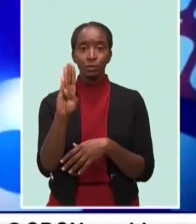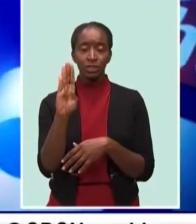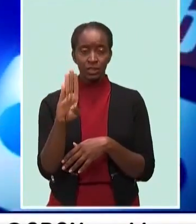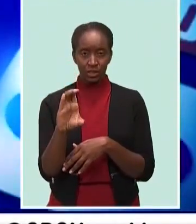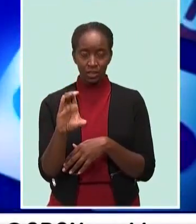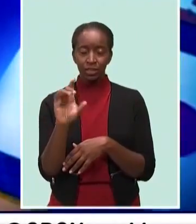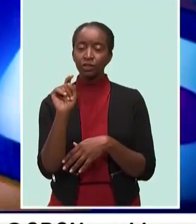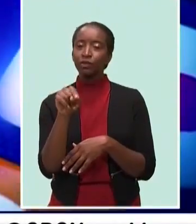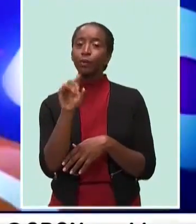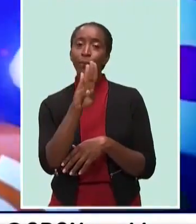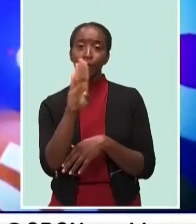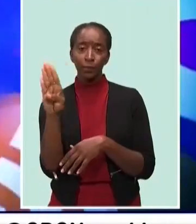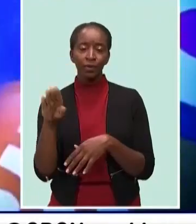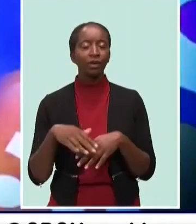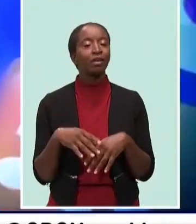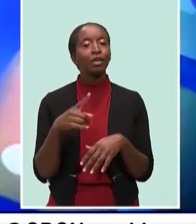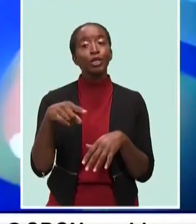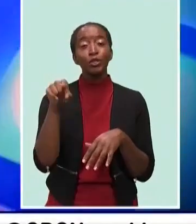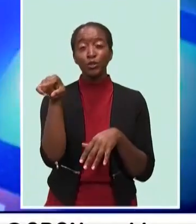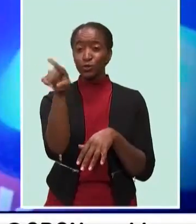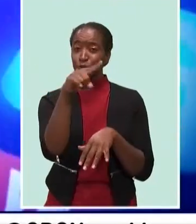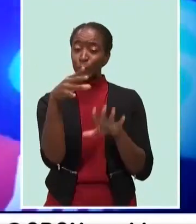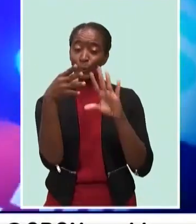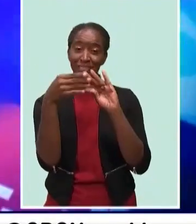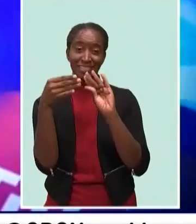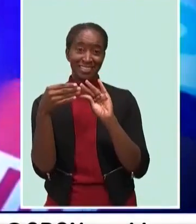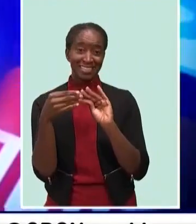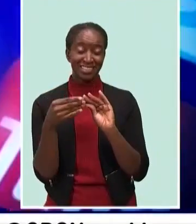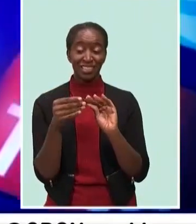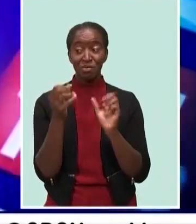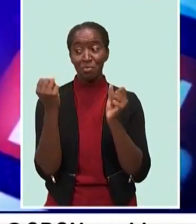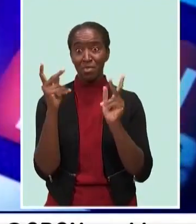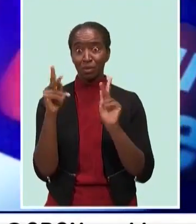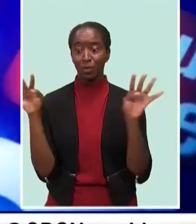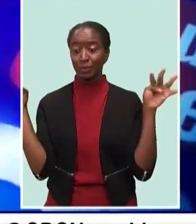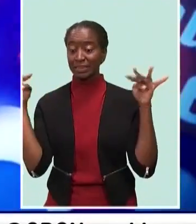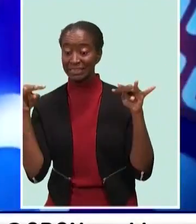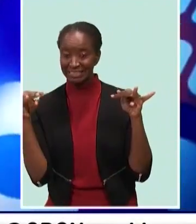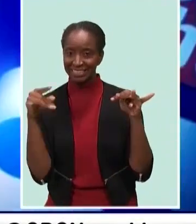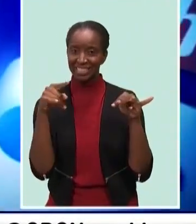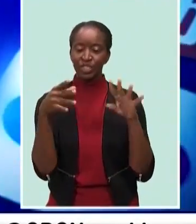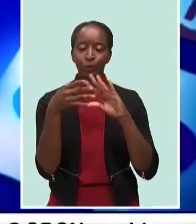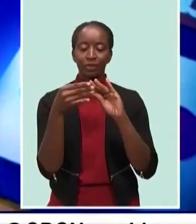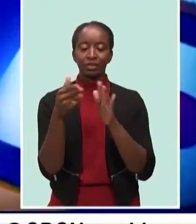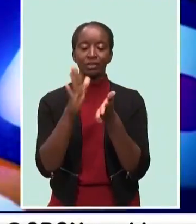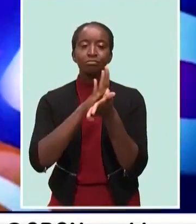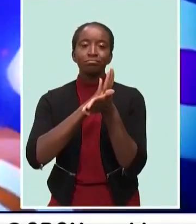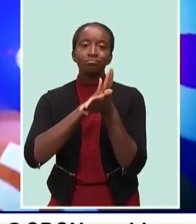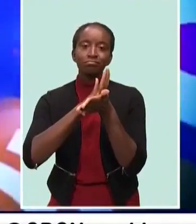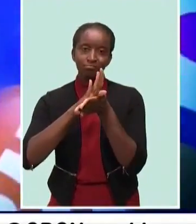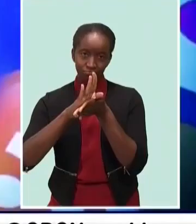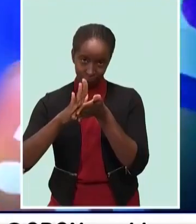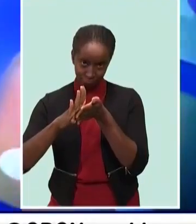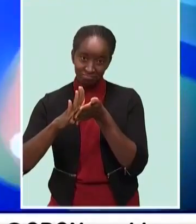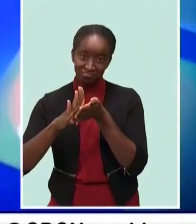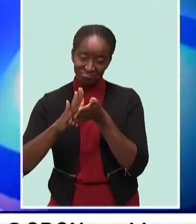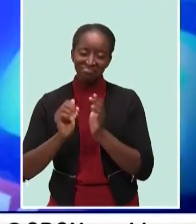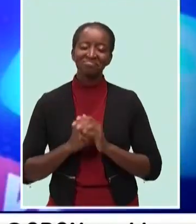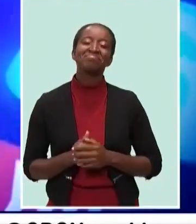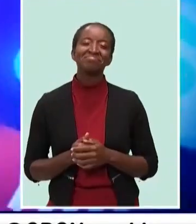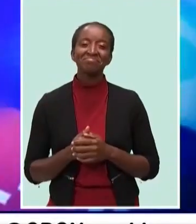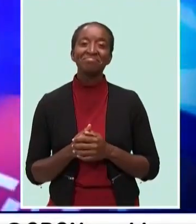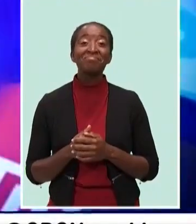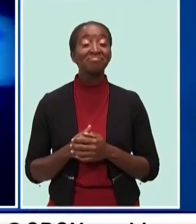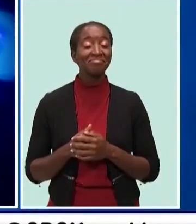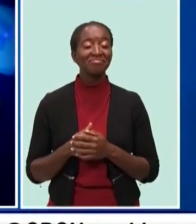nca@cbc.bb. And as we keep telling you, remember, it's a public forum, so keep your comments clean. So we will see you